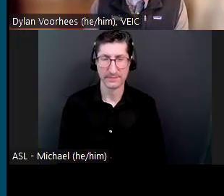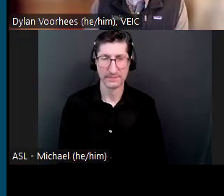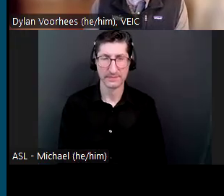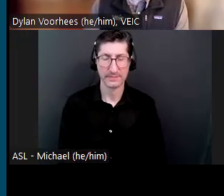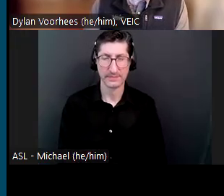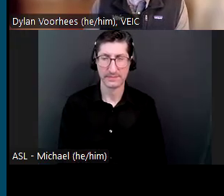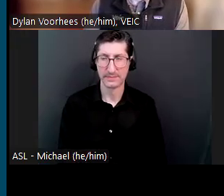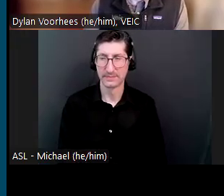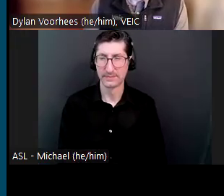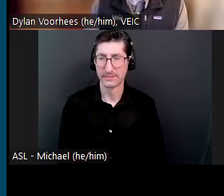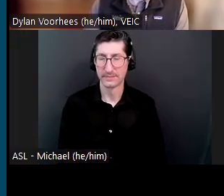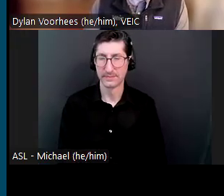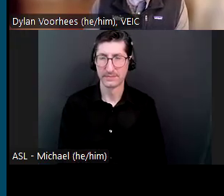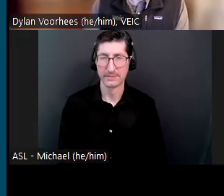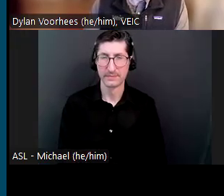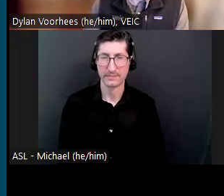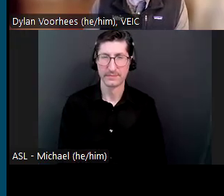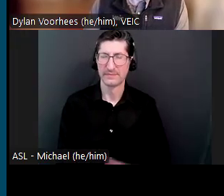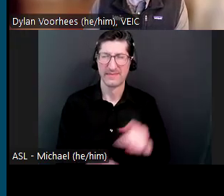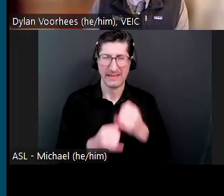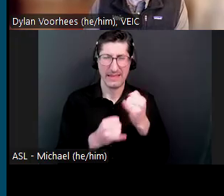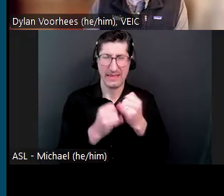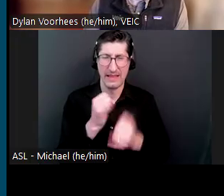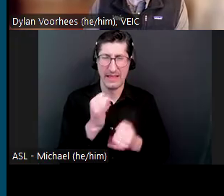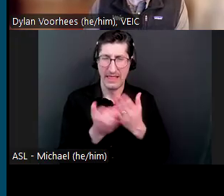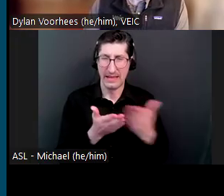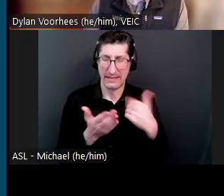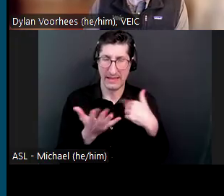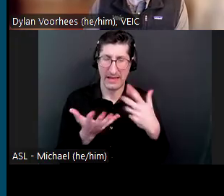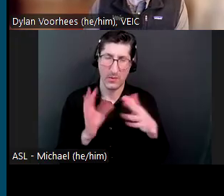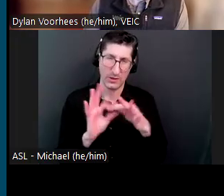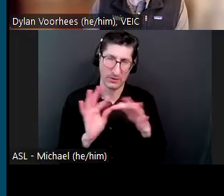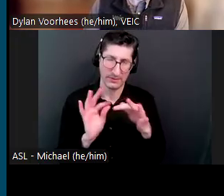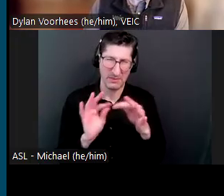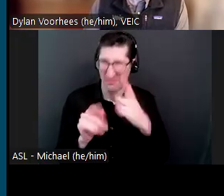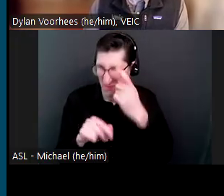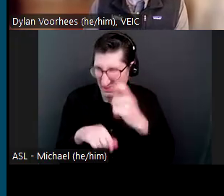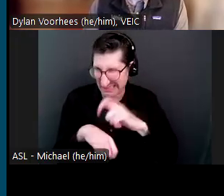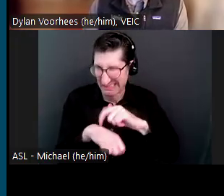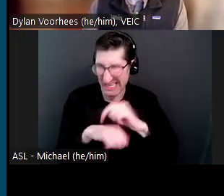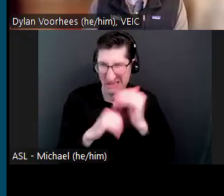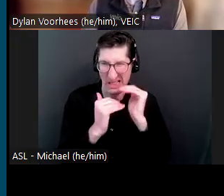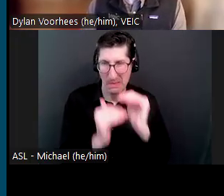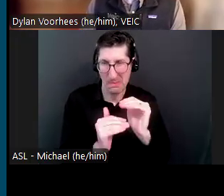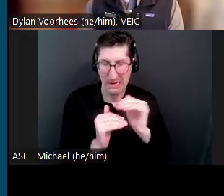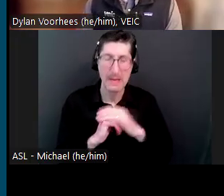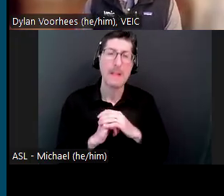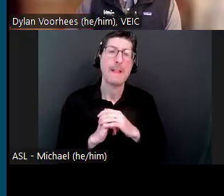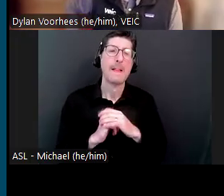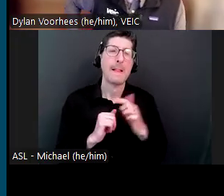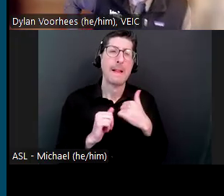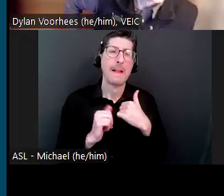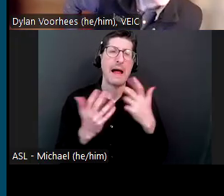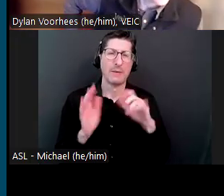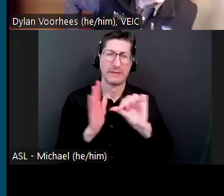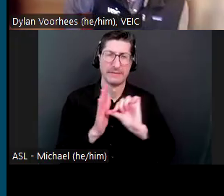Last thing I think I will focus on, and given our time, is this finding, which is